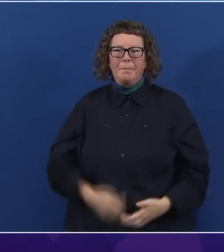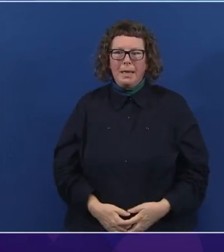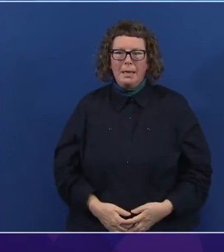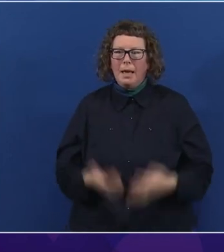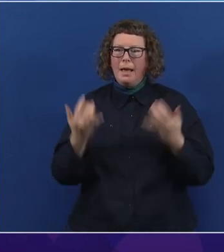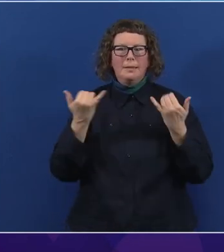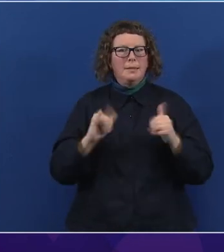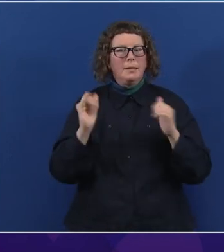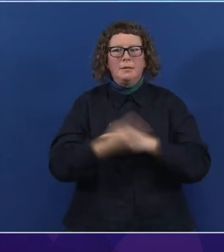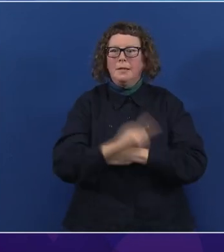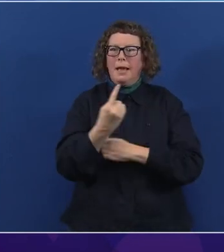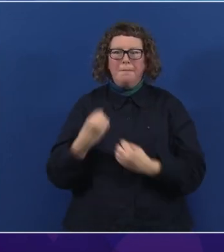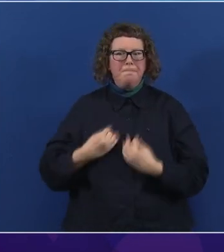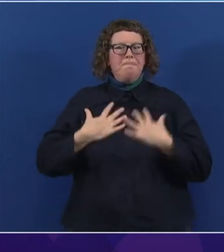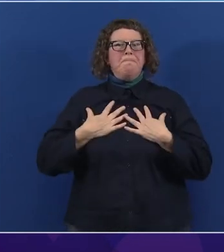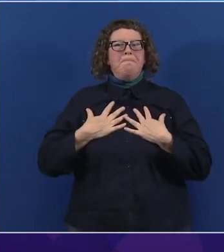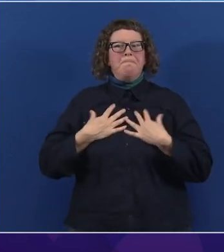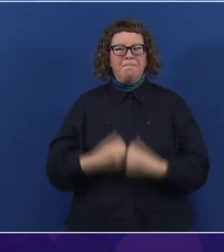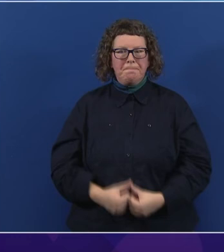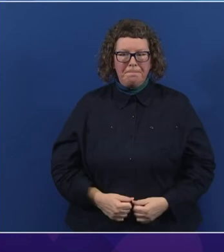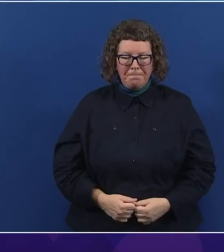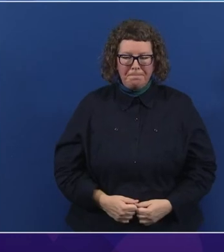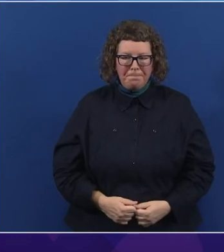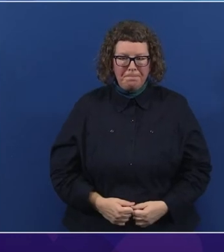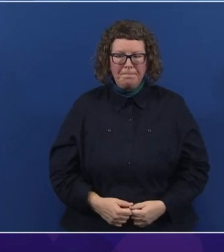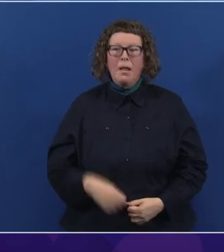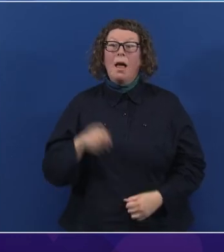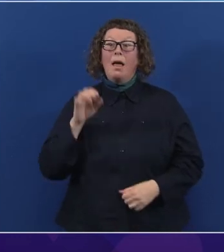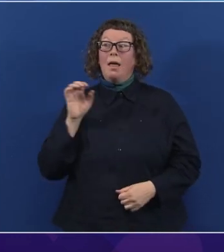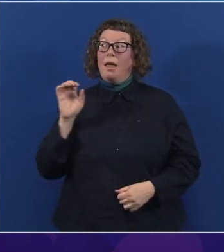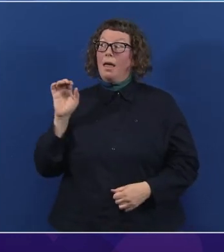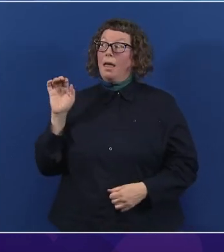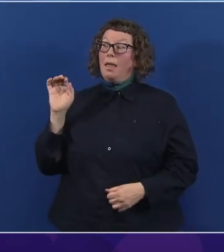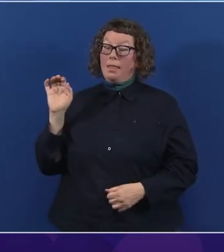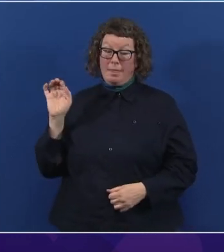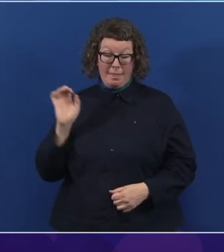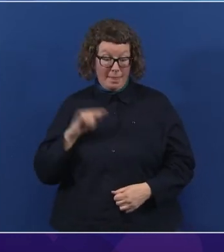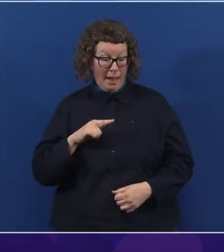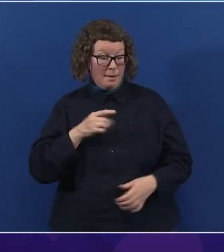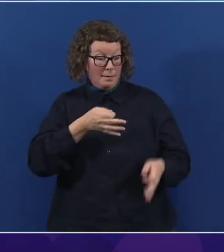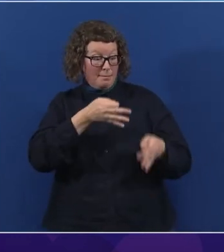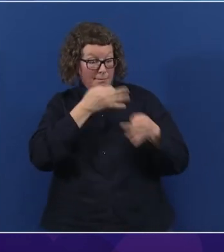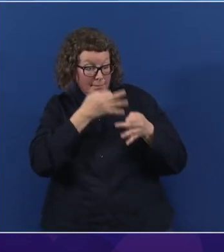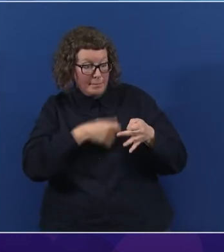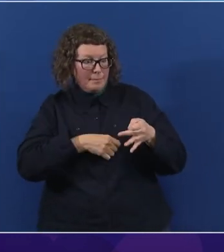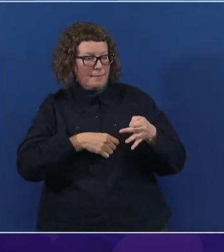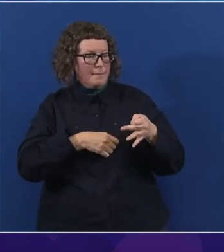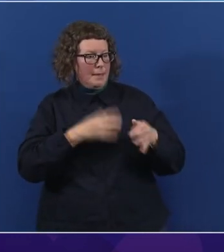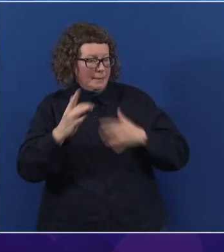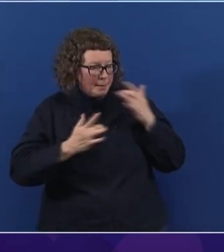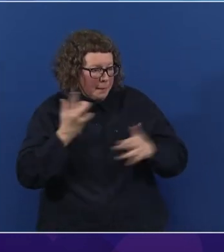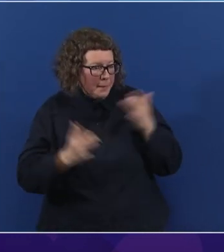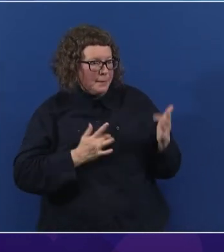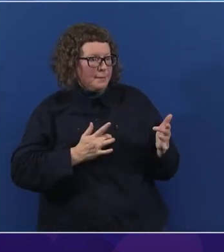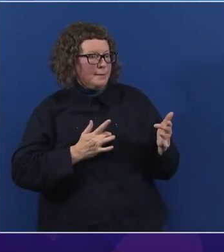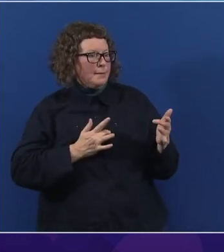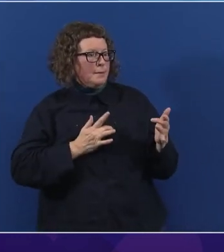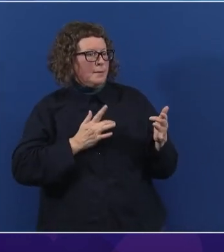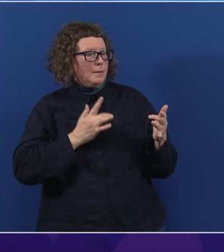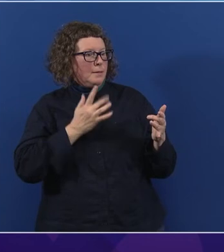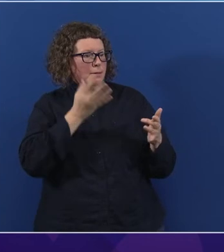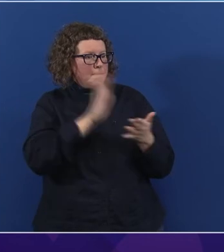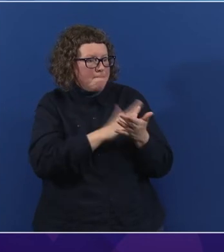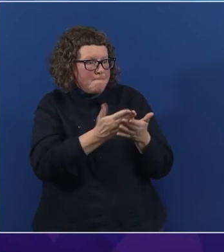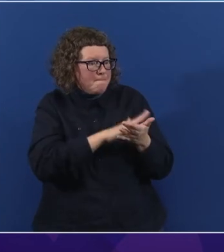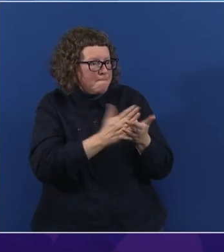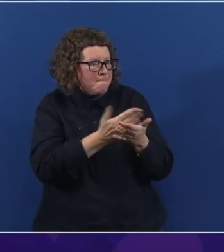still resonates. I look for that talent. I look for that excitement in